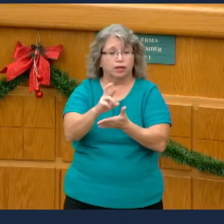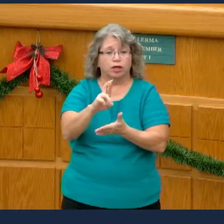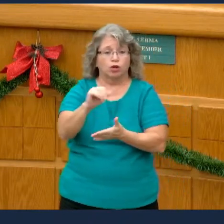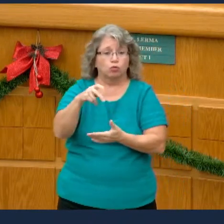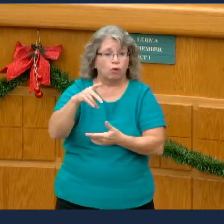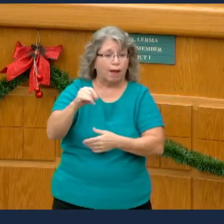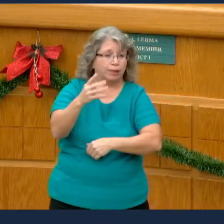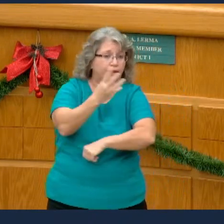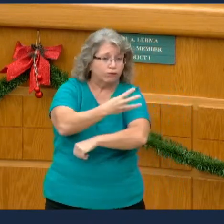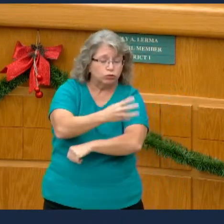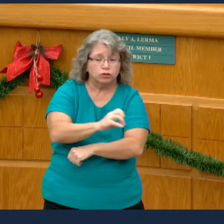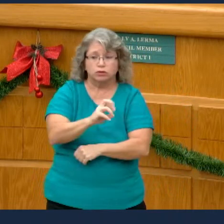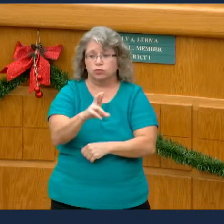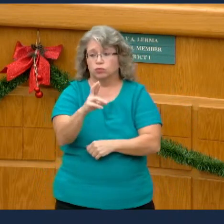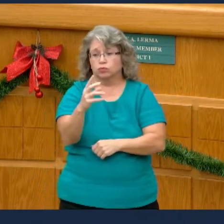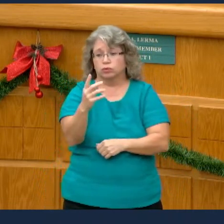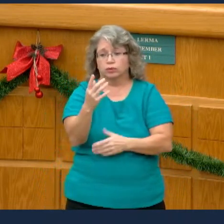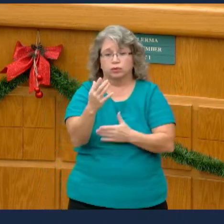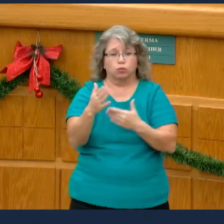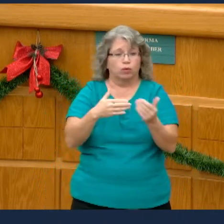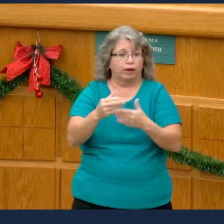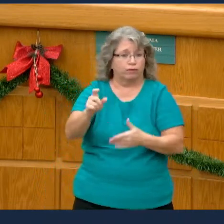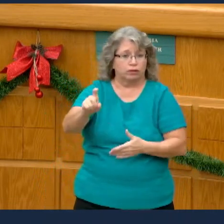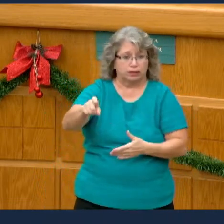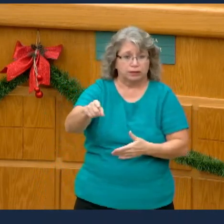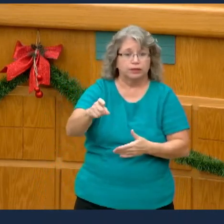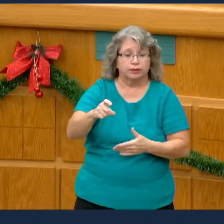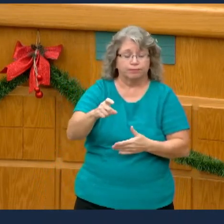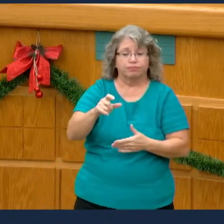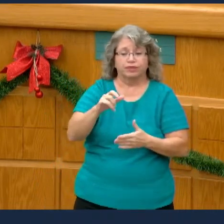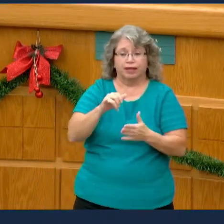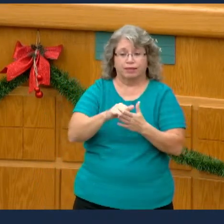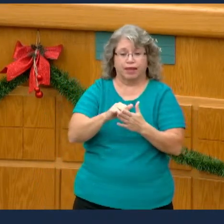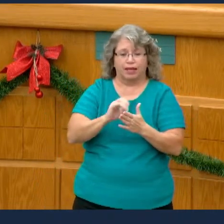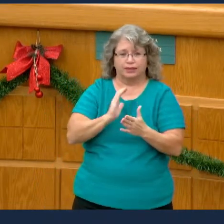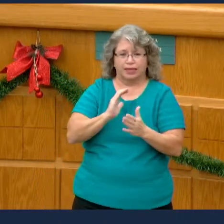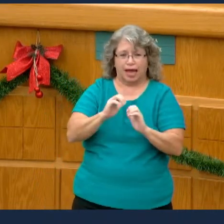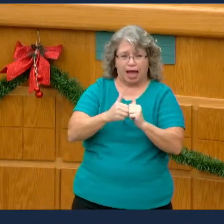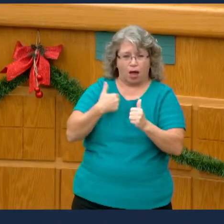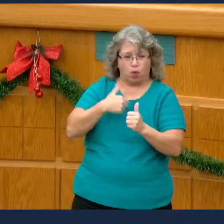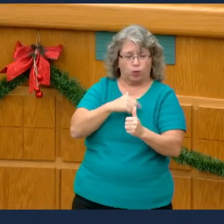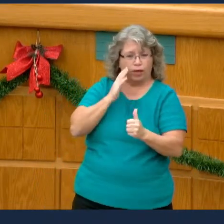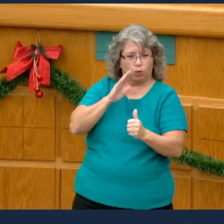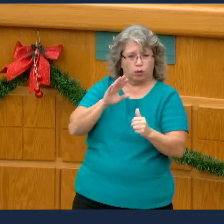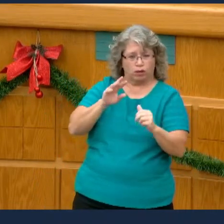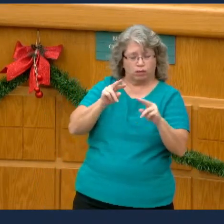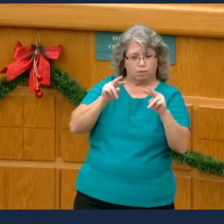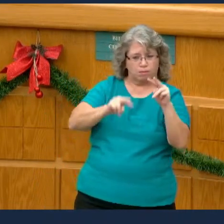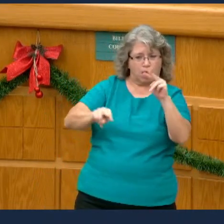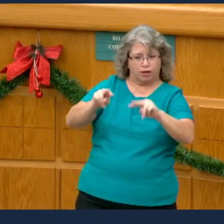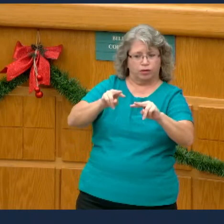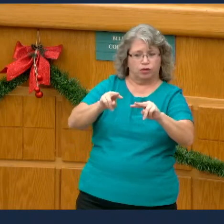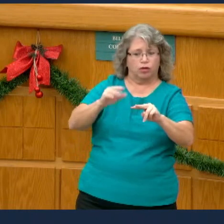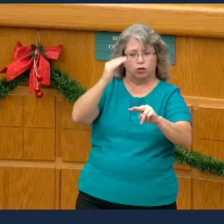But again, that's going to be our method of monitoring how severe, how should we react in the future.